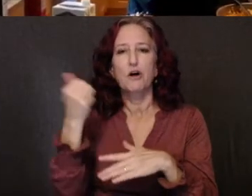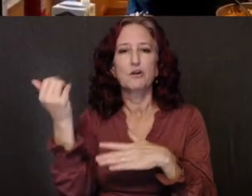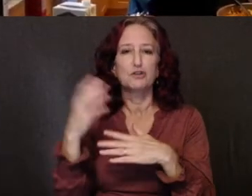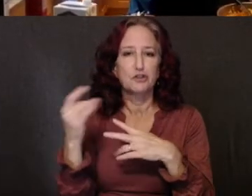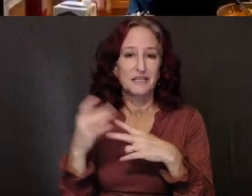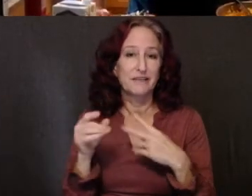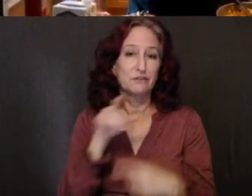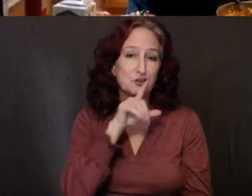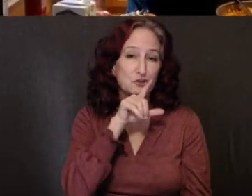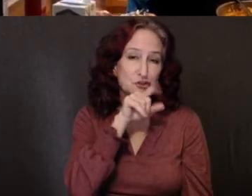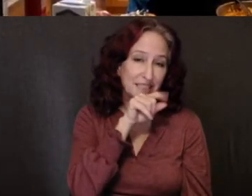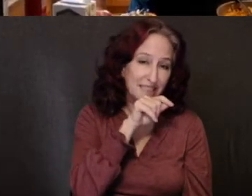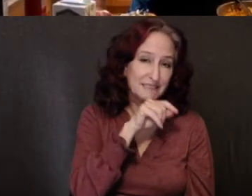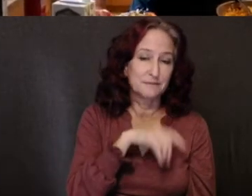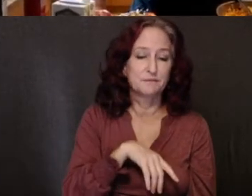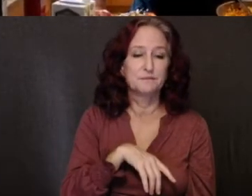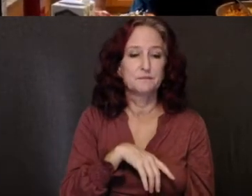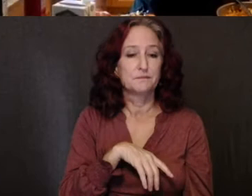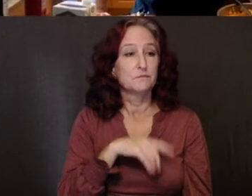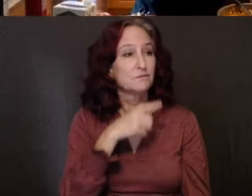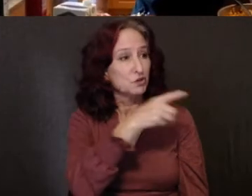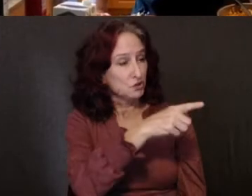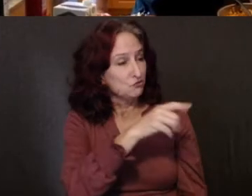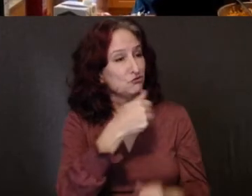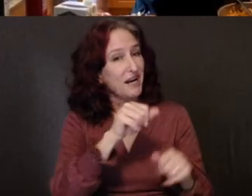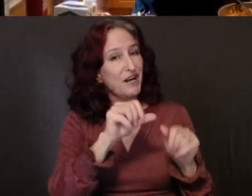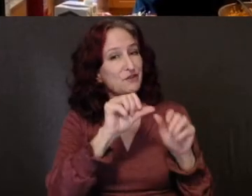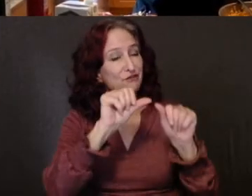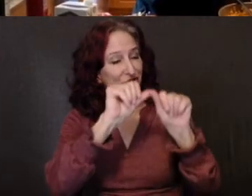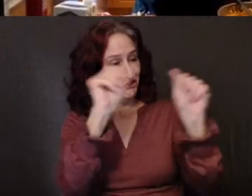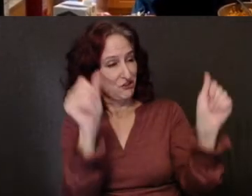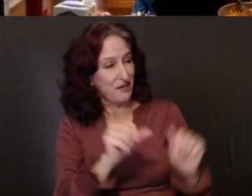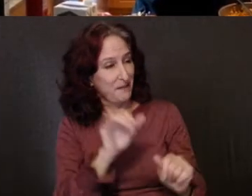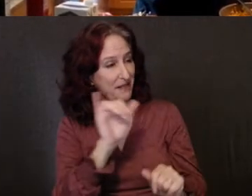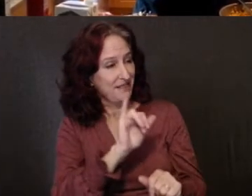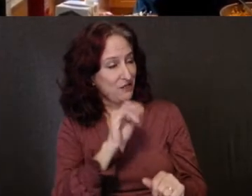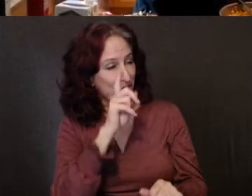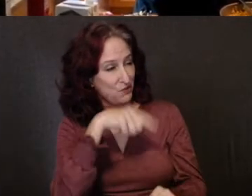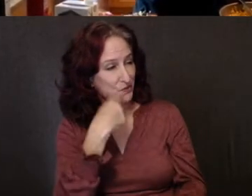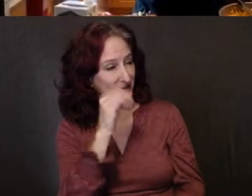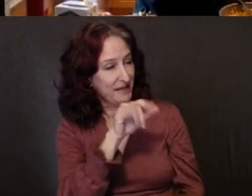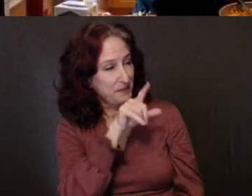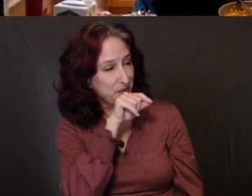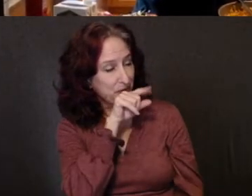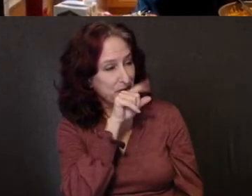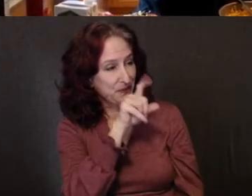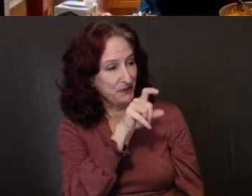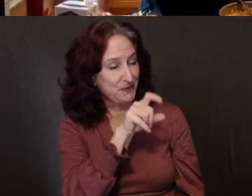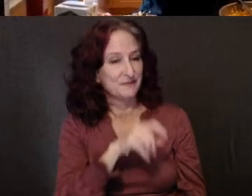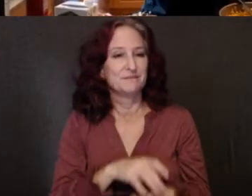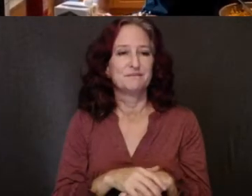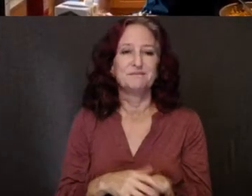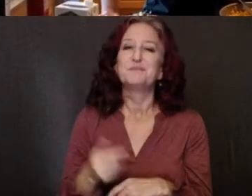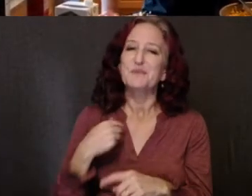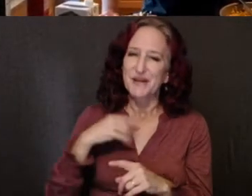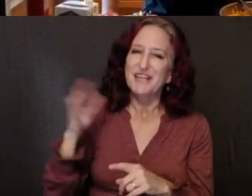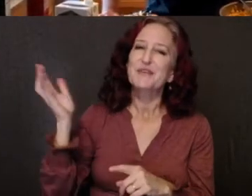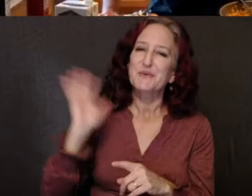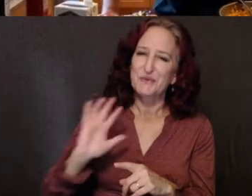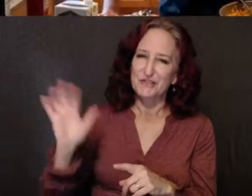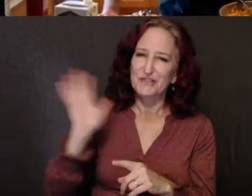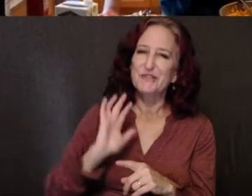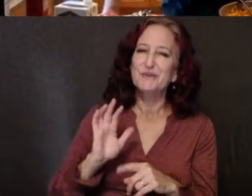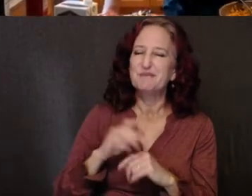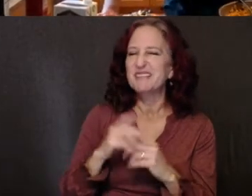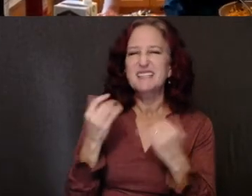do some different work on and change into an alternative chicken or alternative. So do you actually try